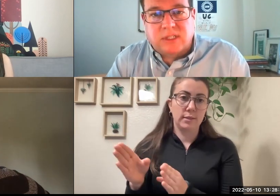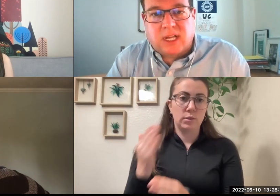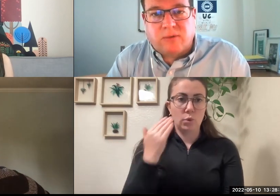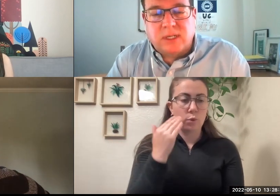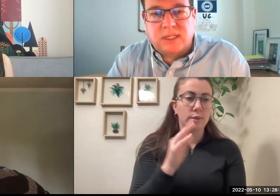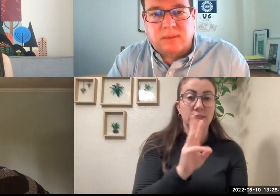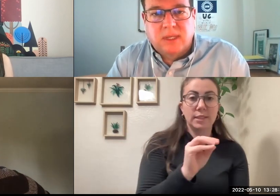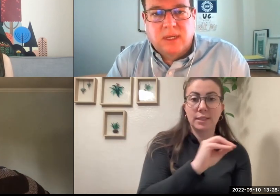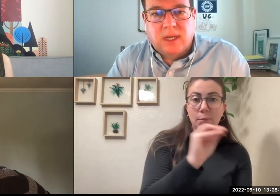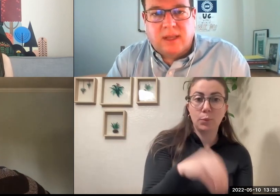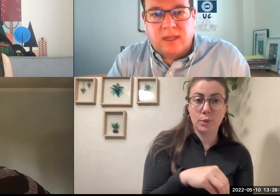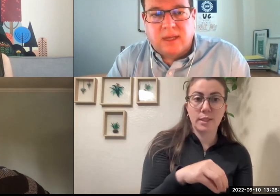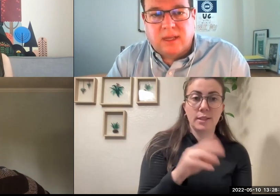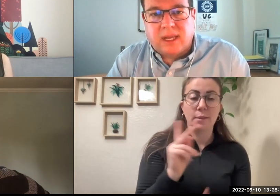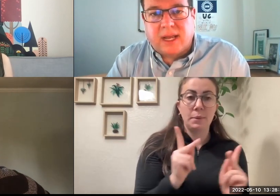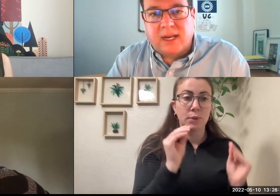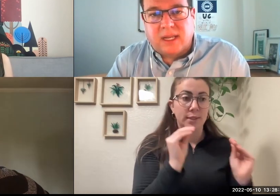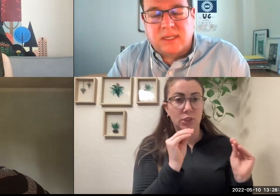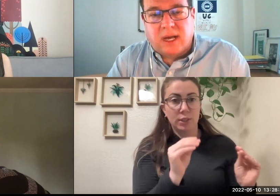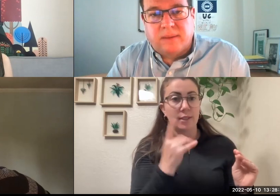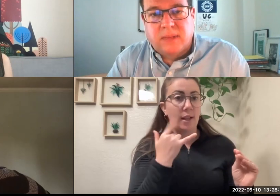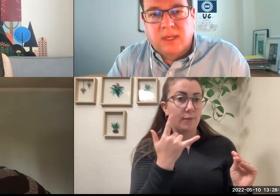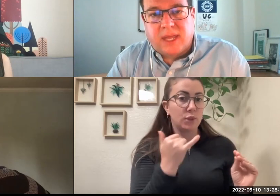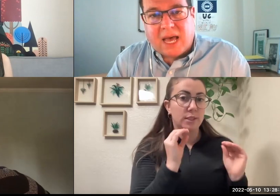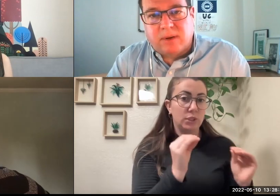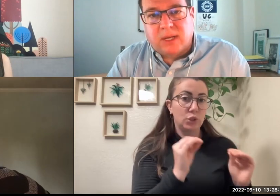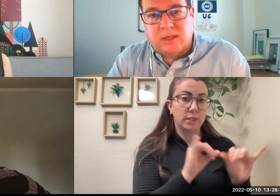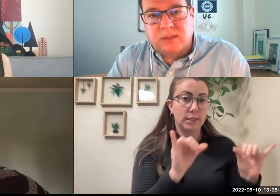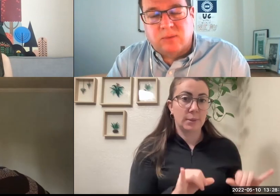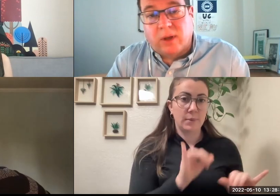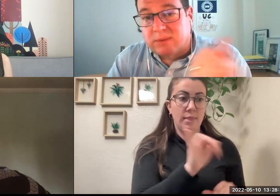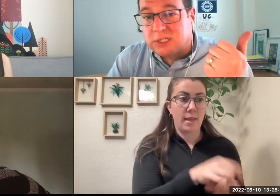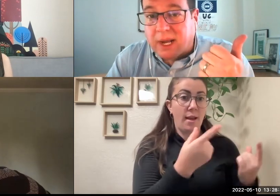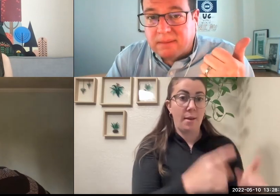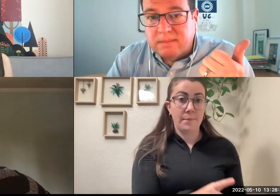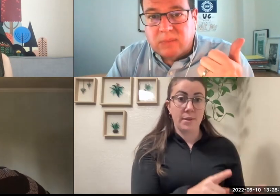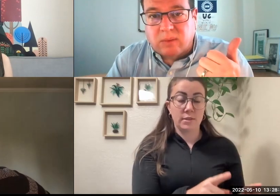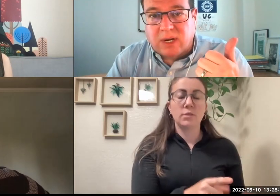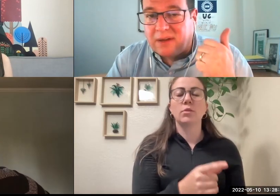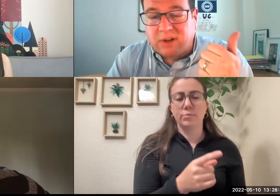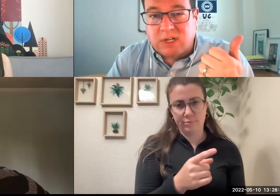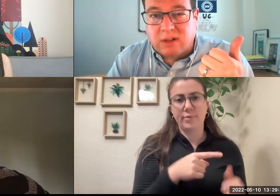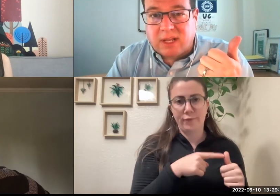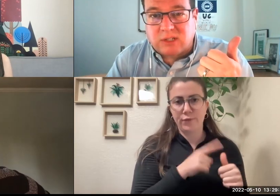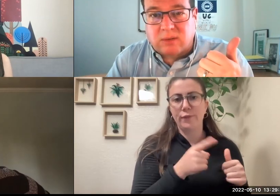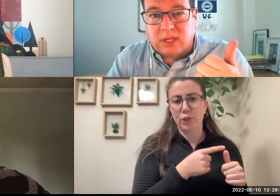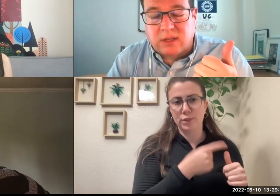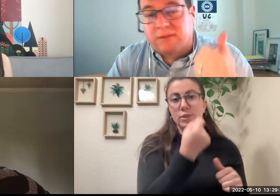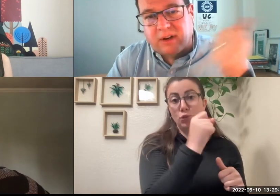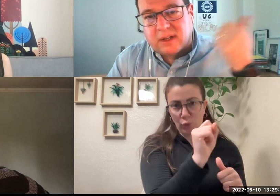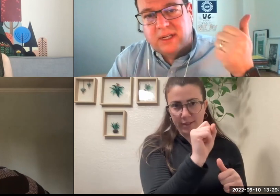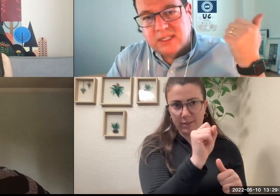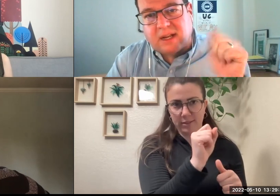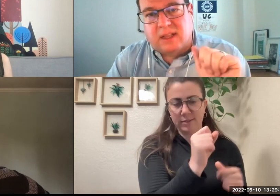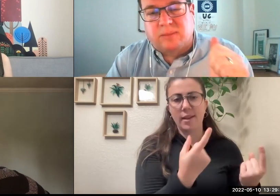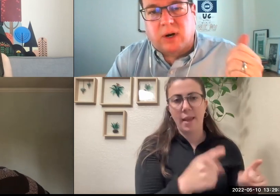teaching in the University of California system in the late 90s, that happened because one, there was a strike. You know, we didn't have coverage under the national labor,